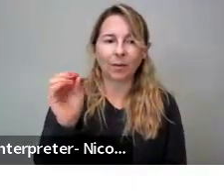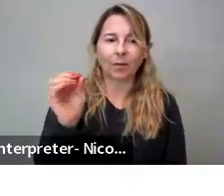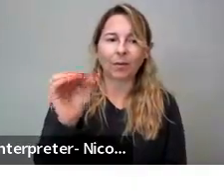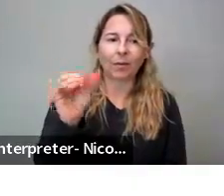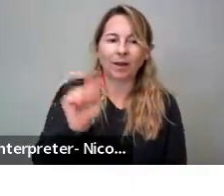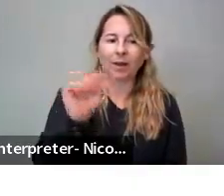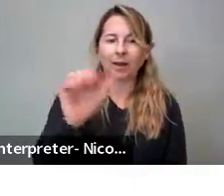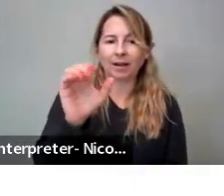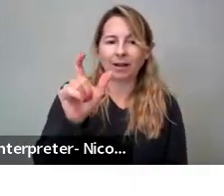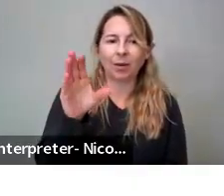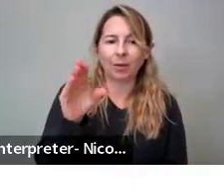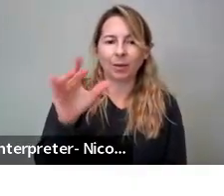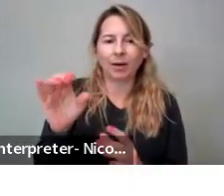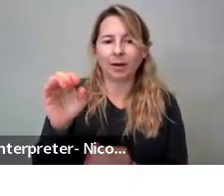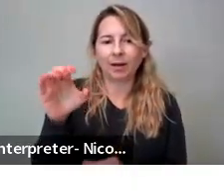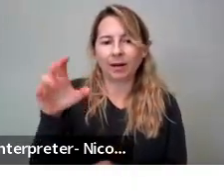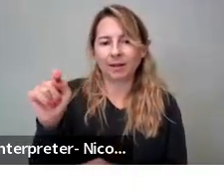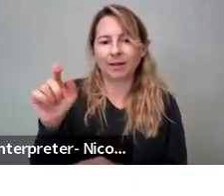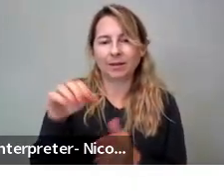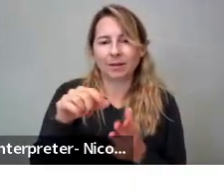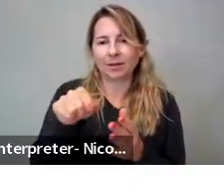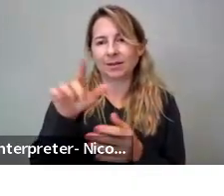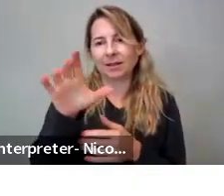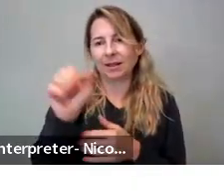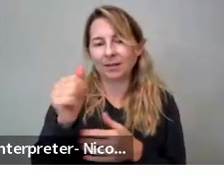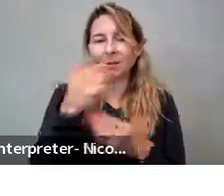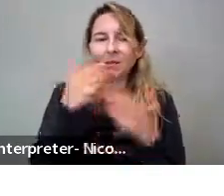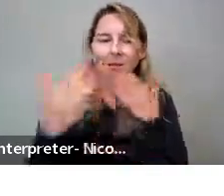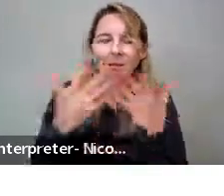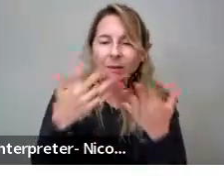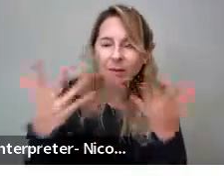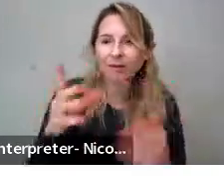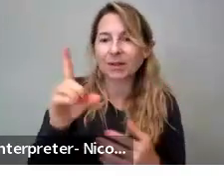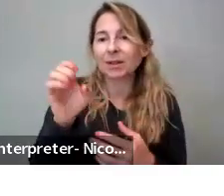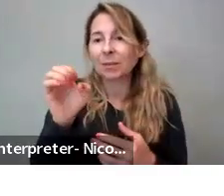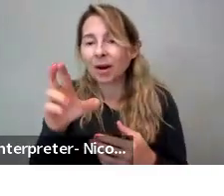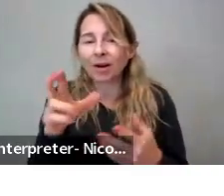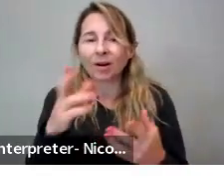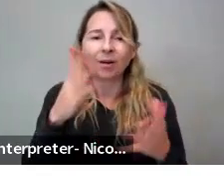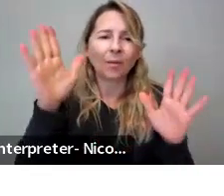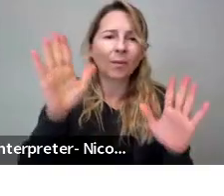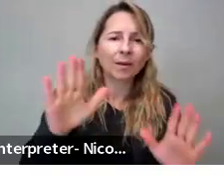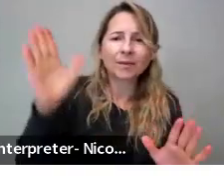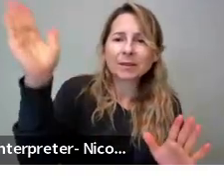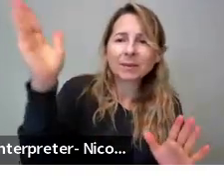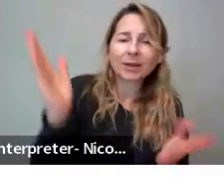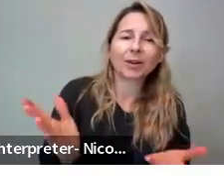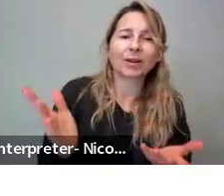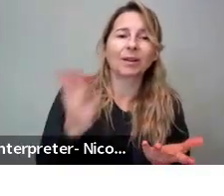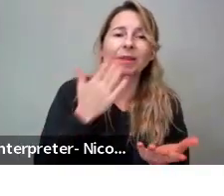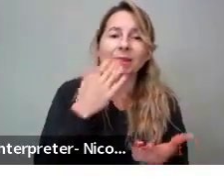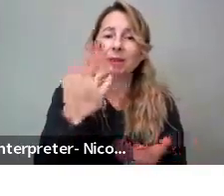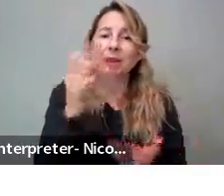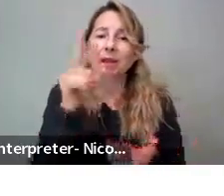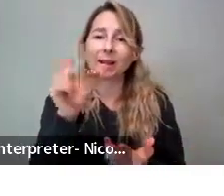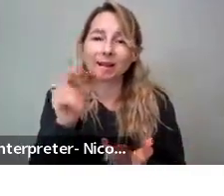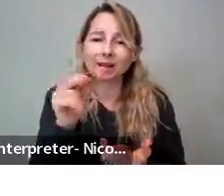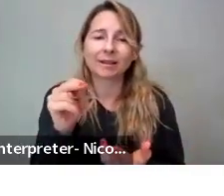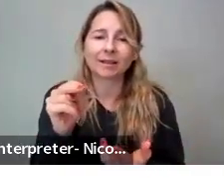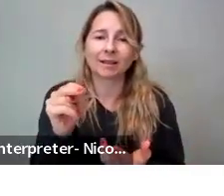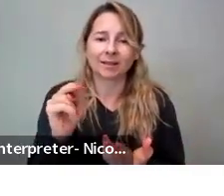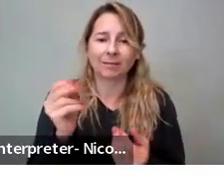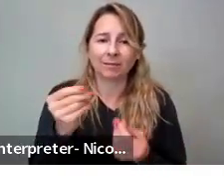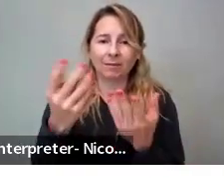info@clioconnect.ca. So finally, thank you very much, everyone. Thank you, Demar, for being a wonderful speaker. Thank you to Helen from the Clio Connect team